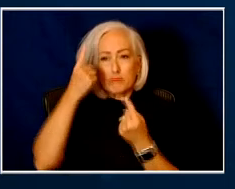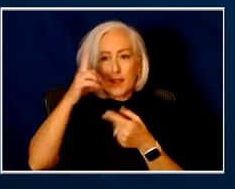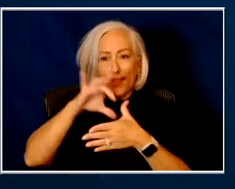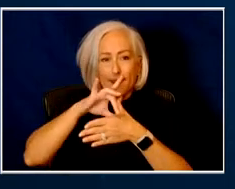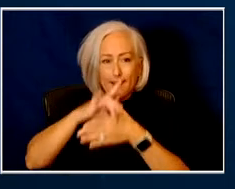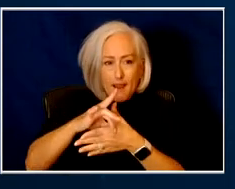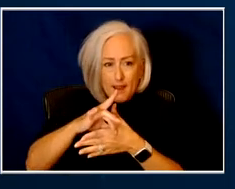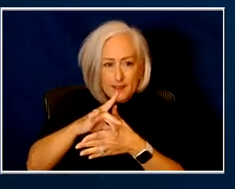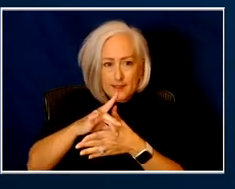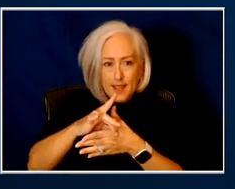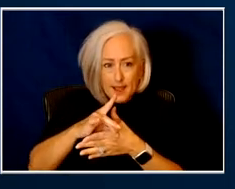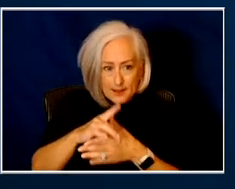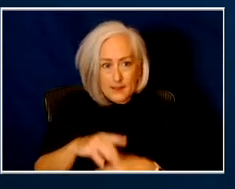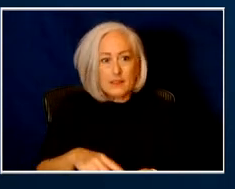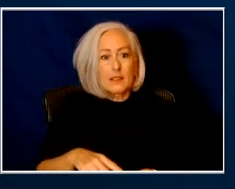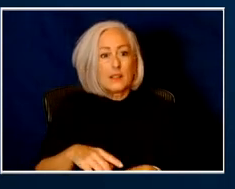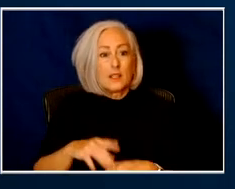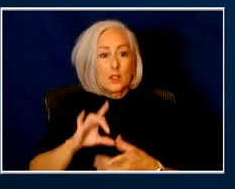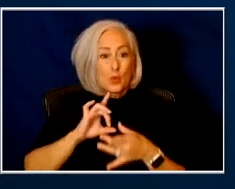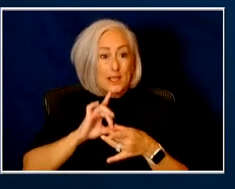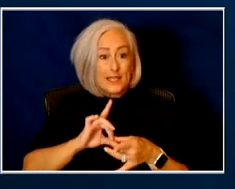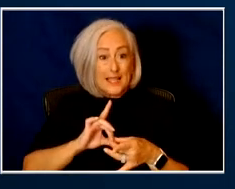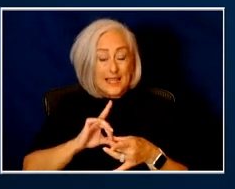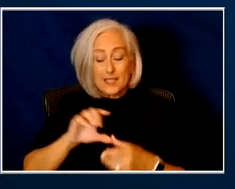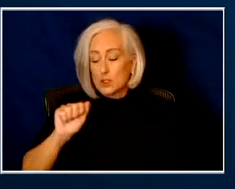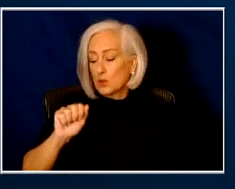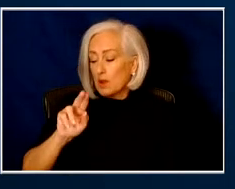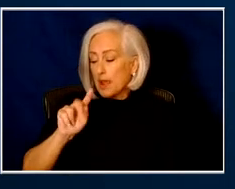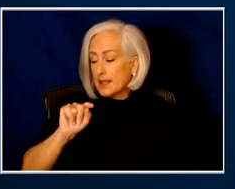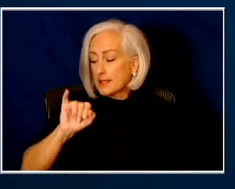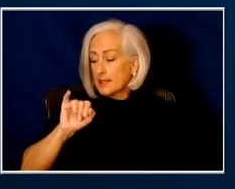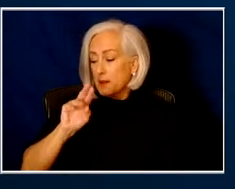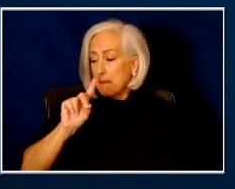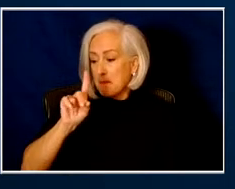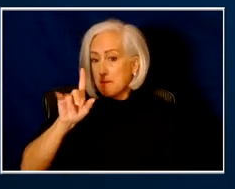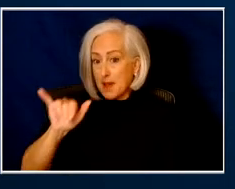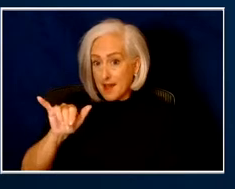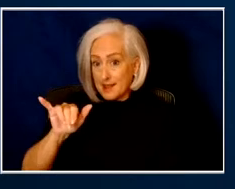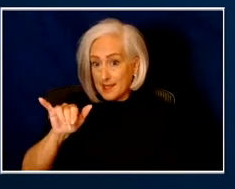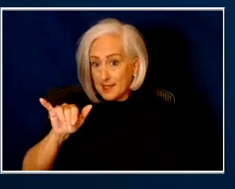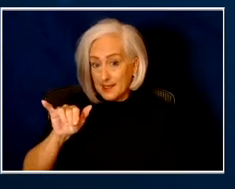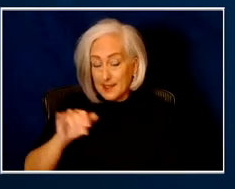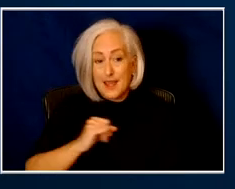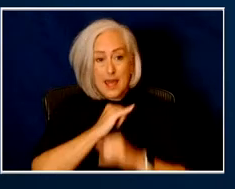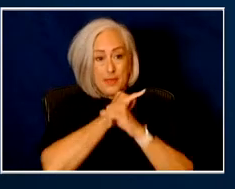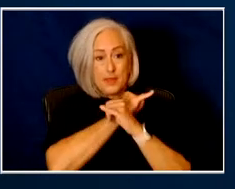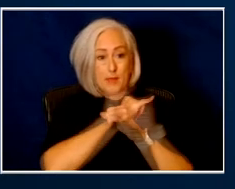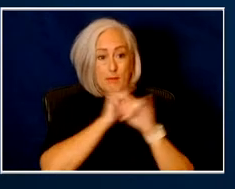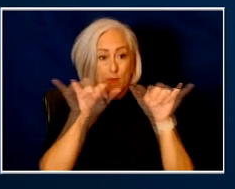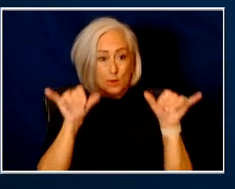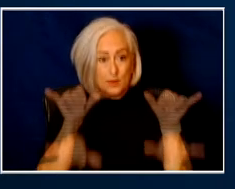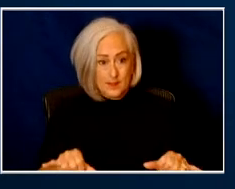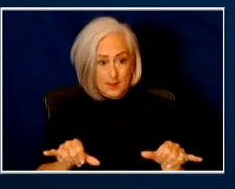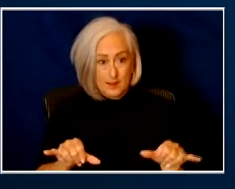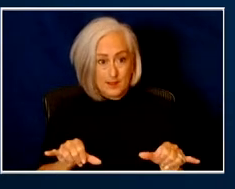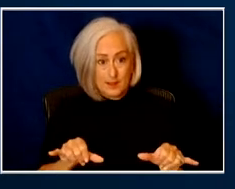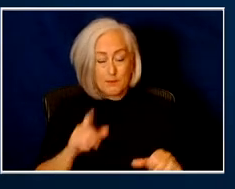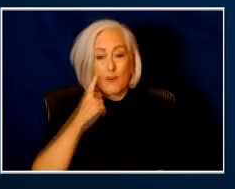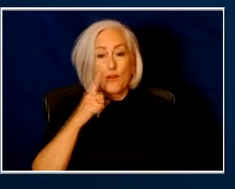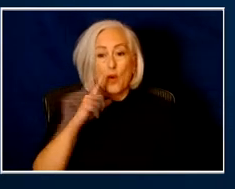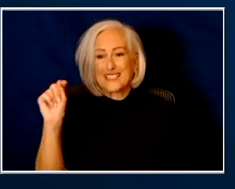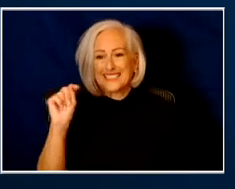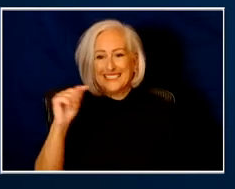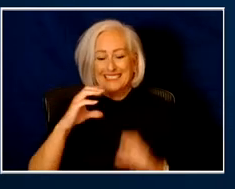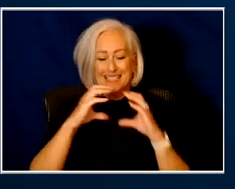immune system both those antibodies which you had mentioned a couple minutes ago but also those those T Cell immune responses as well